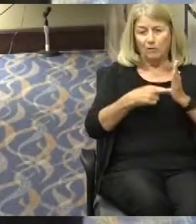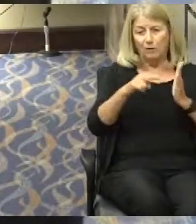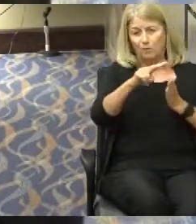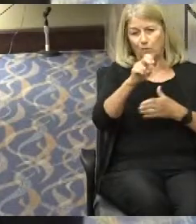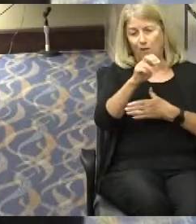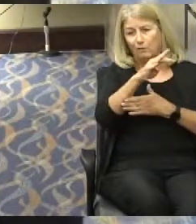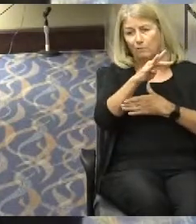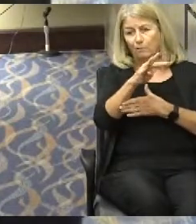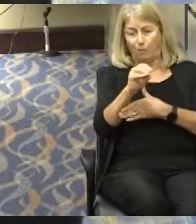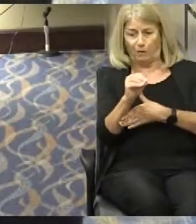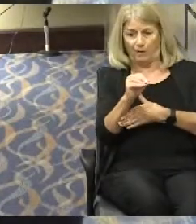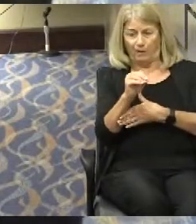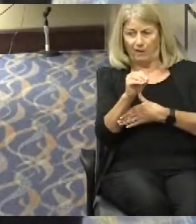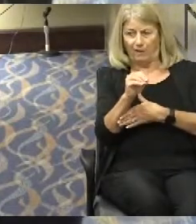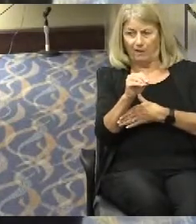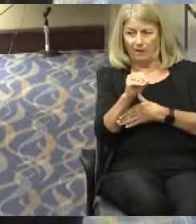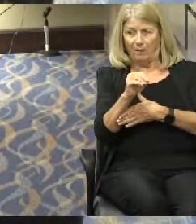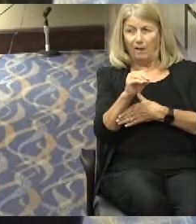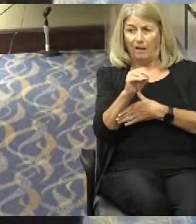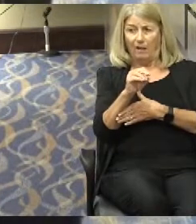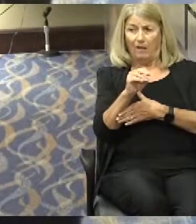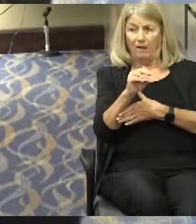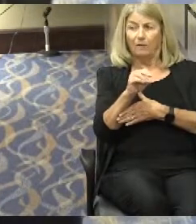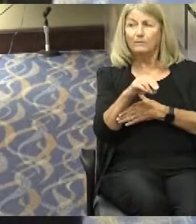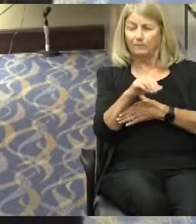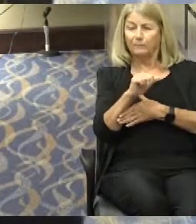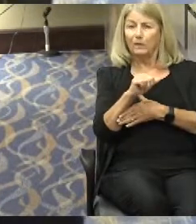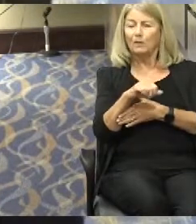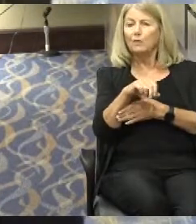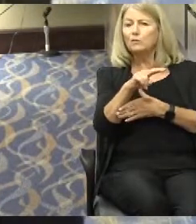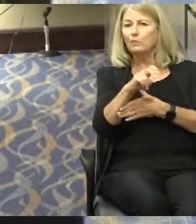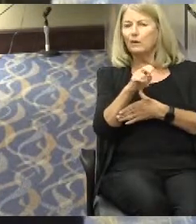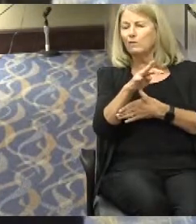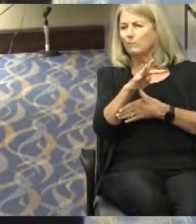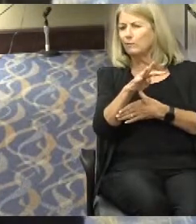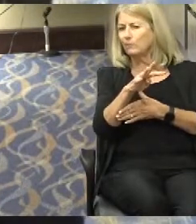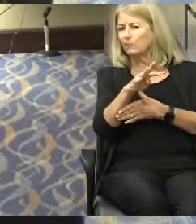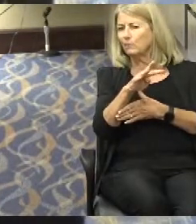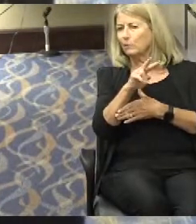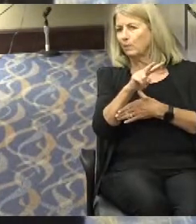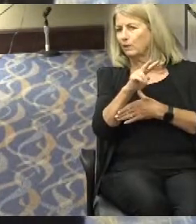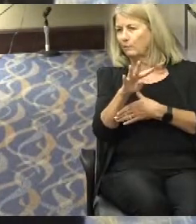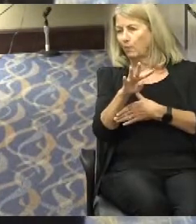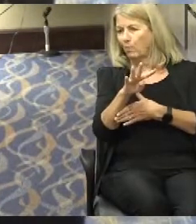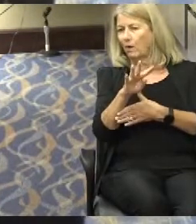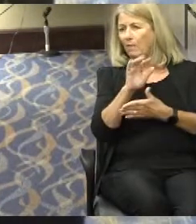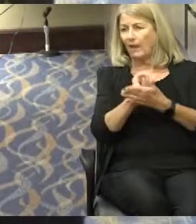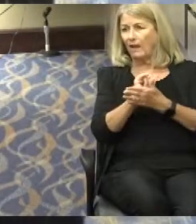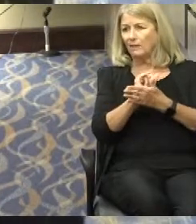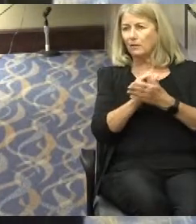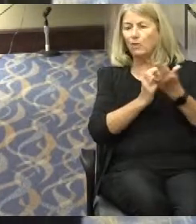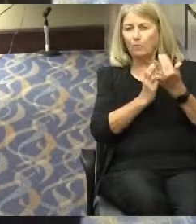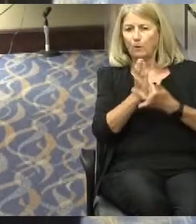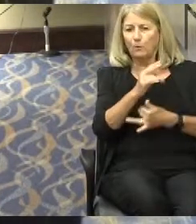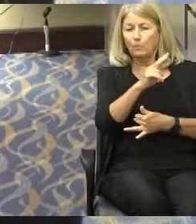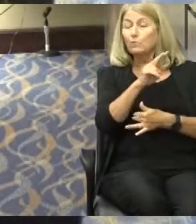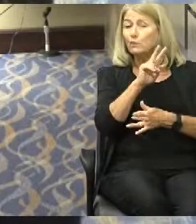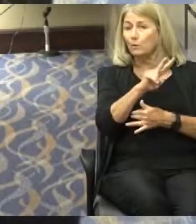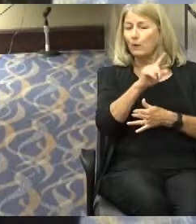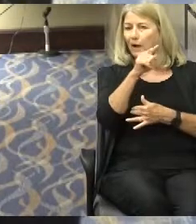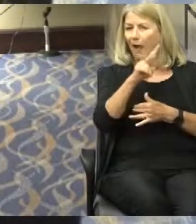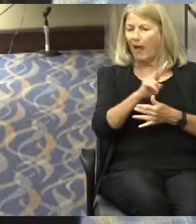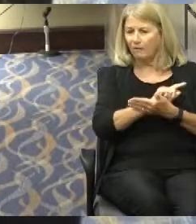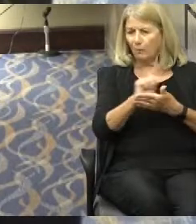donors, and this is over about a 2.5-week period. We received a total of